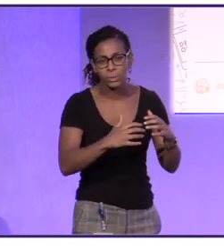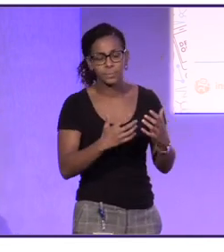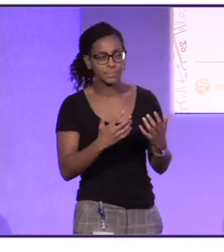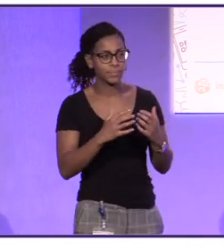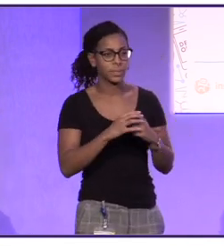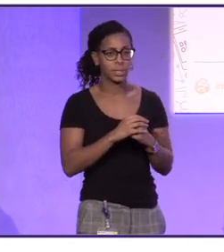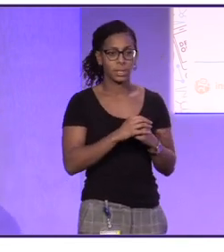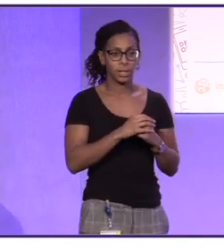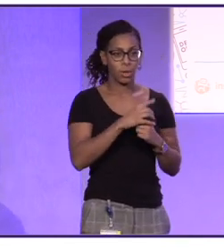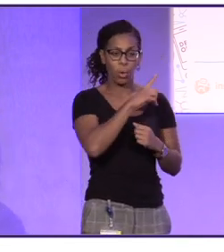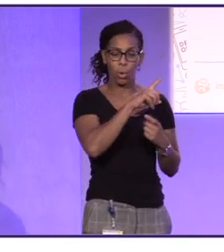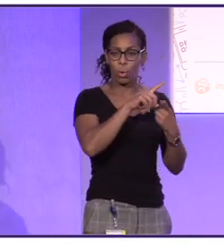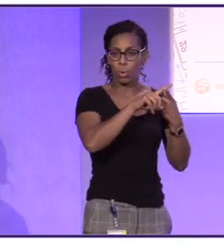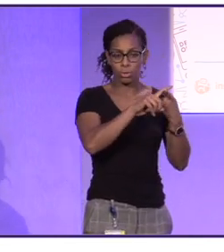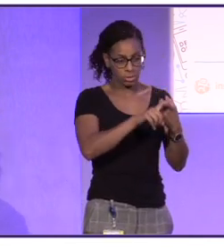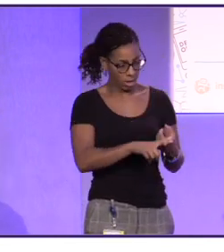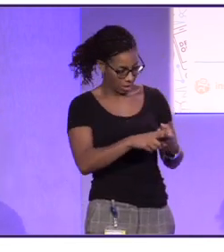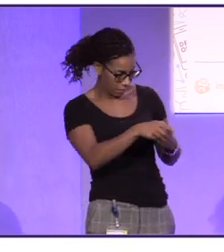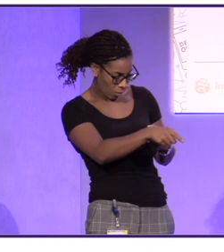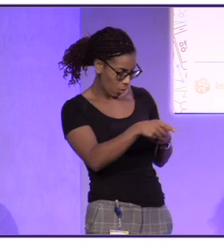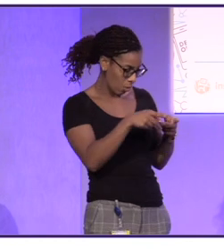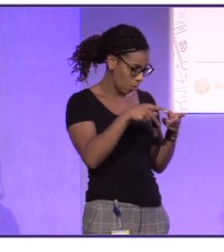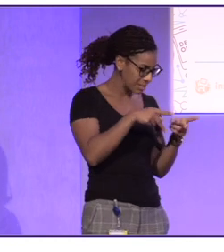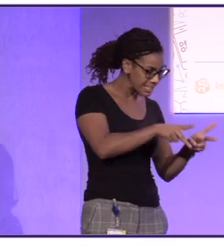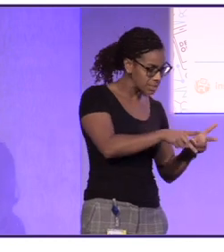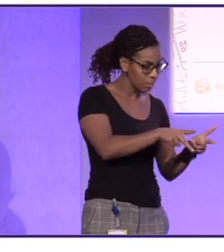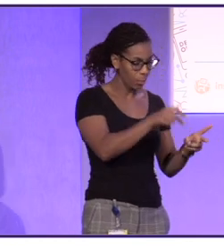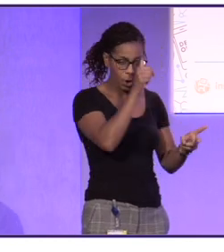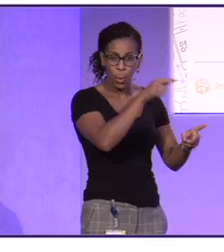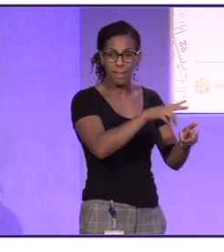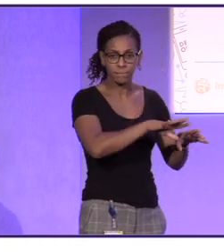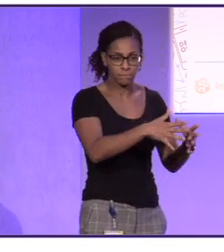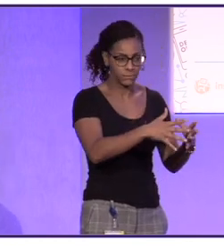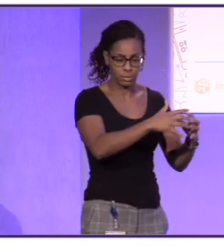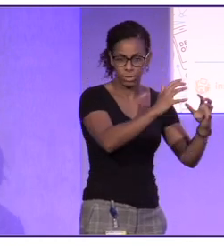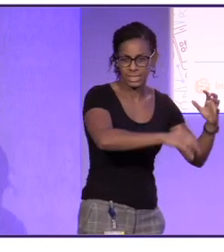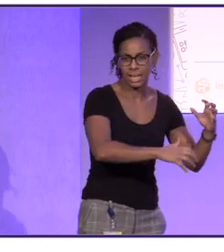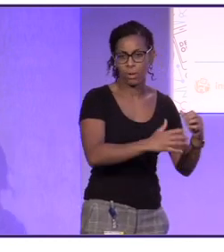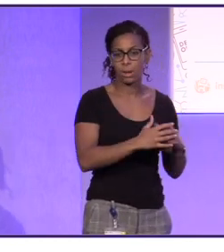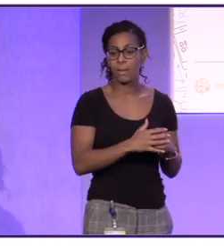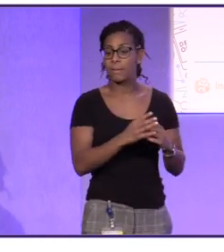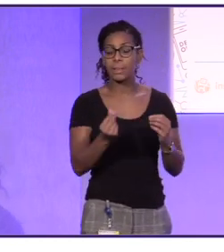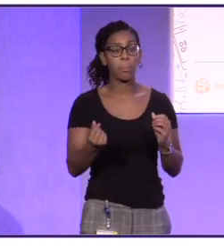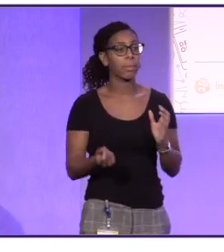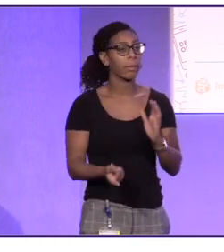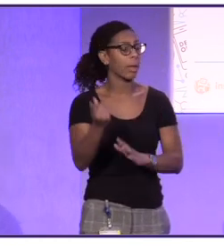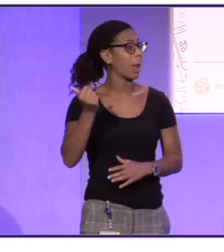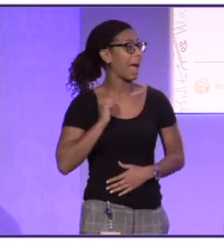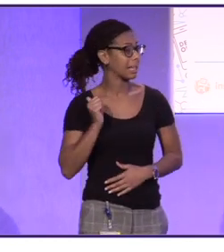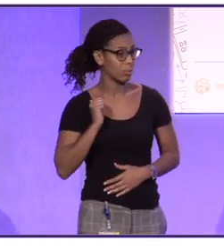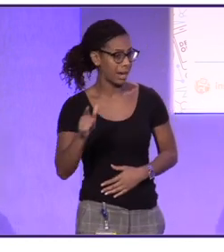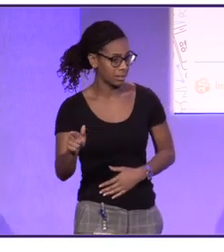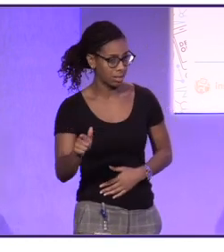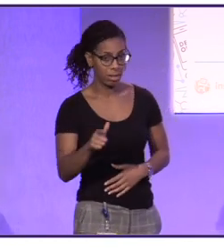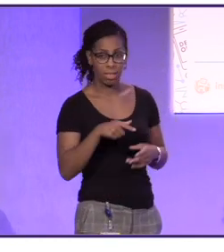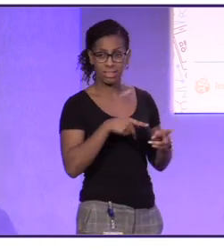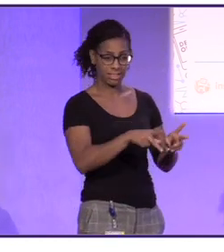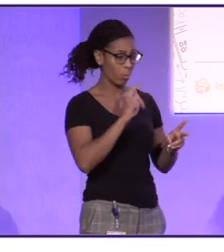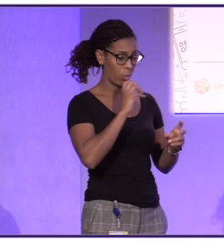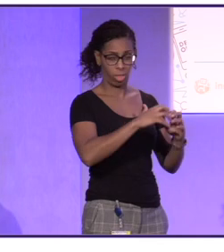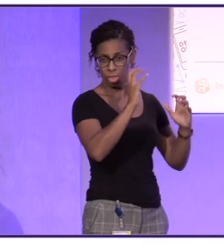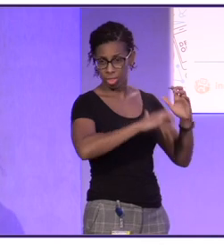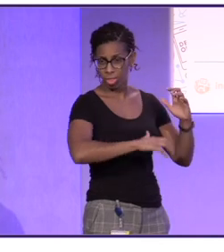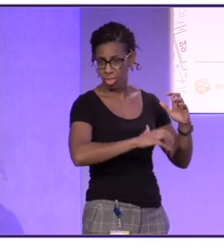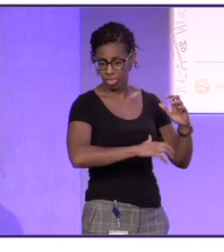for a network that is reliable. If it's not, our systems break down. Whenever something unexpected happens, our systems crumble down like